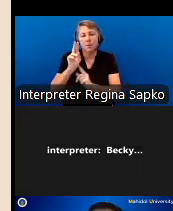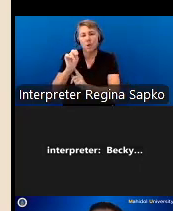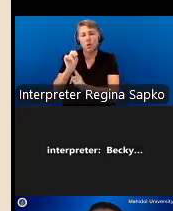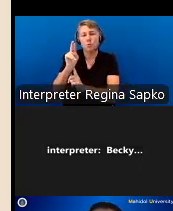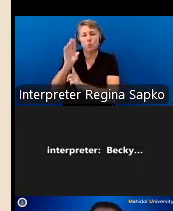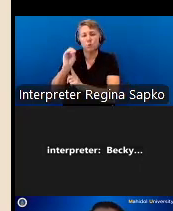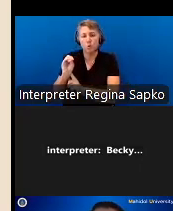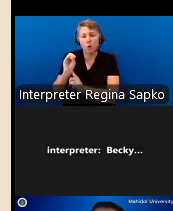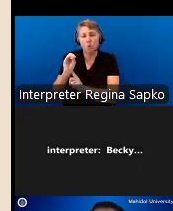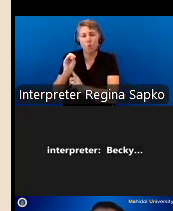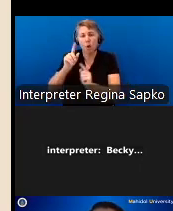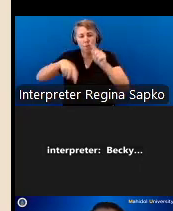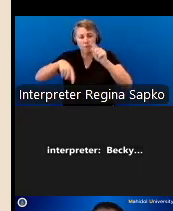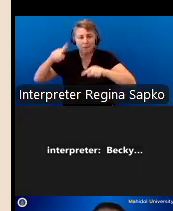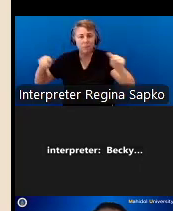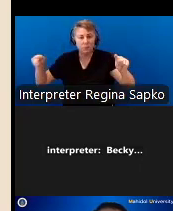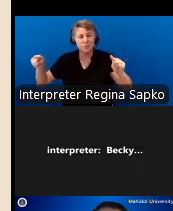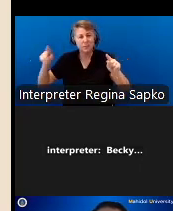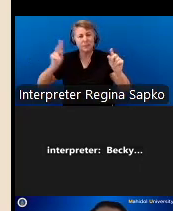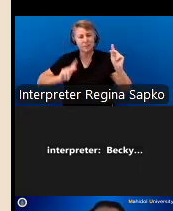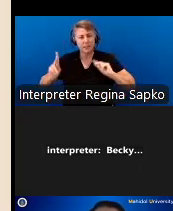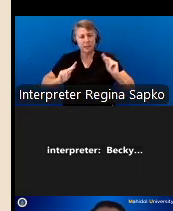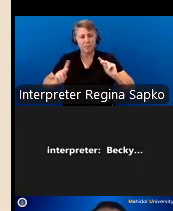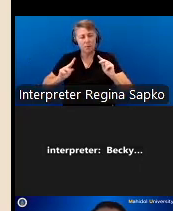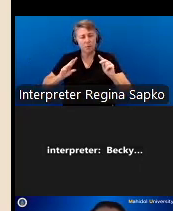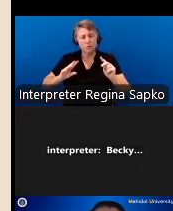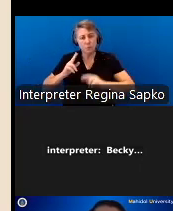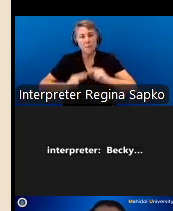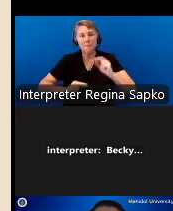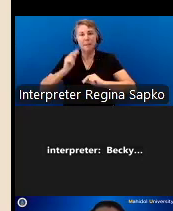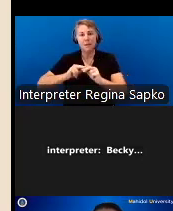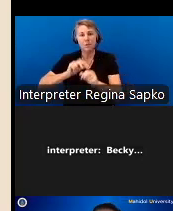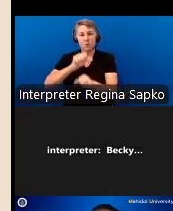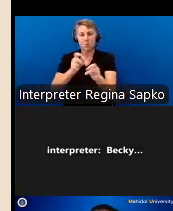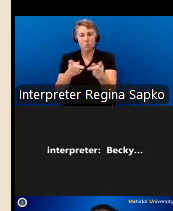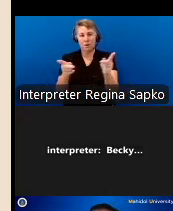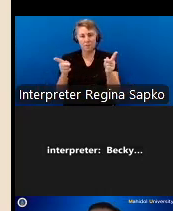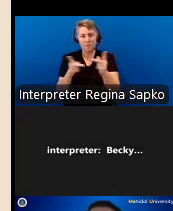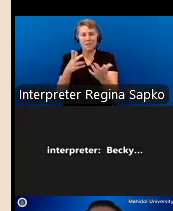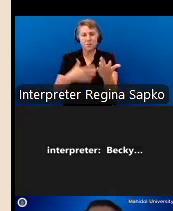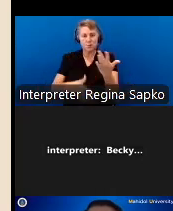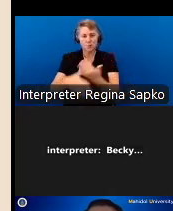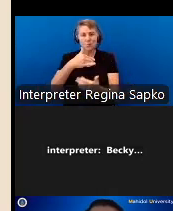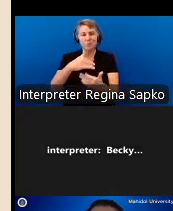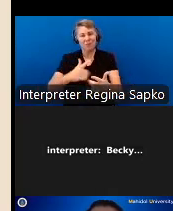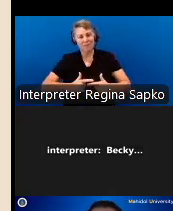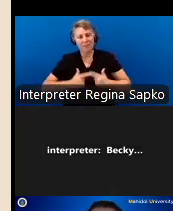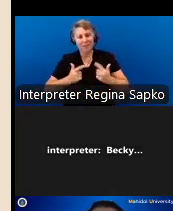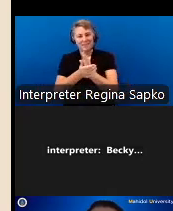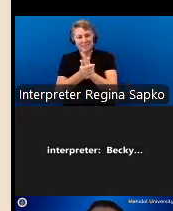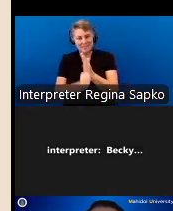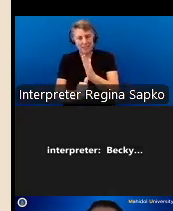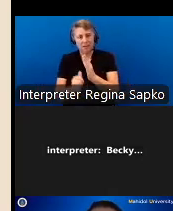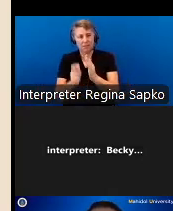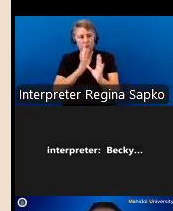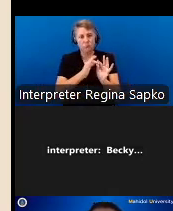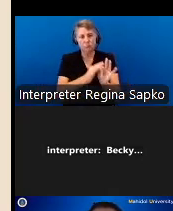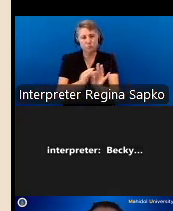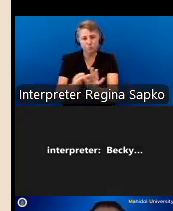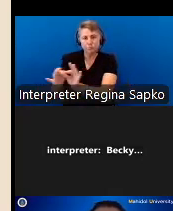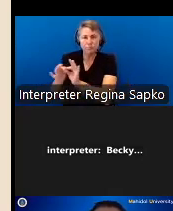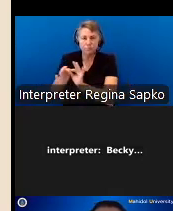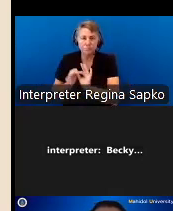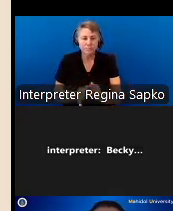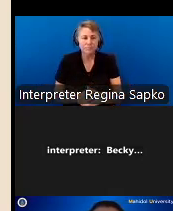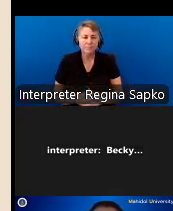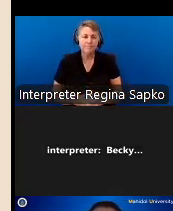youth build workplace social readiness and life skill for those people.